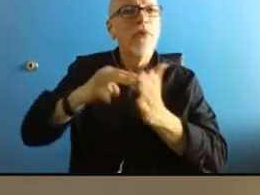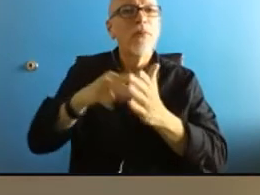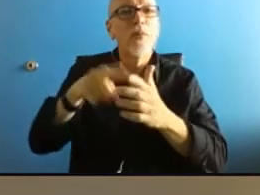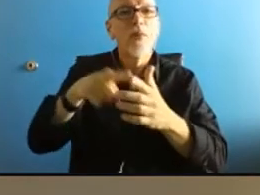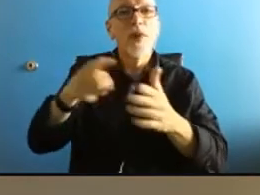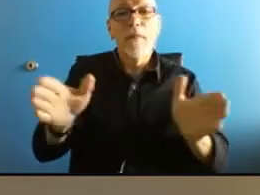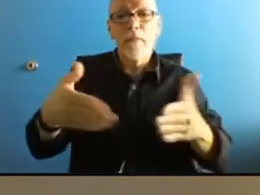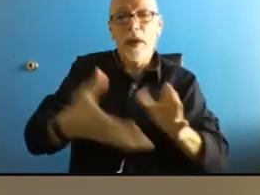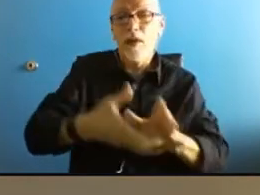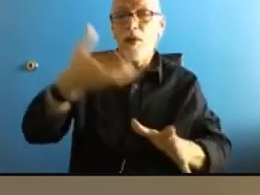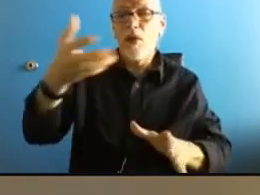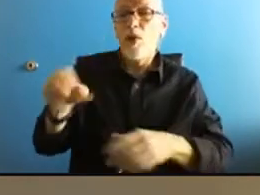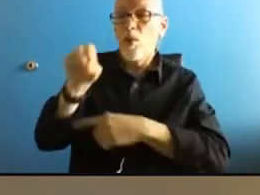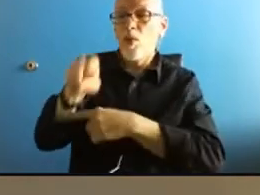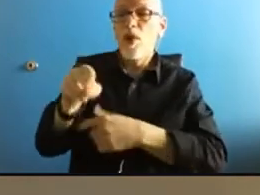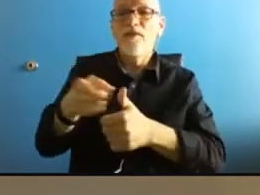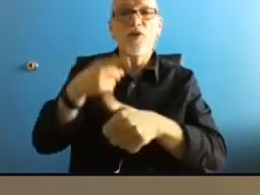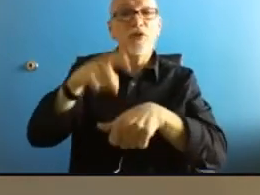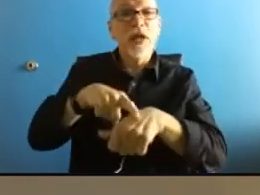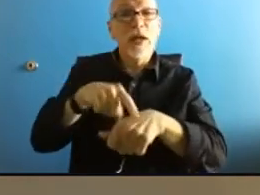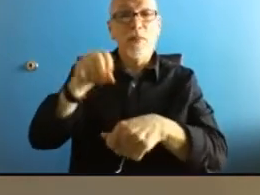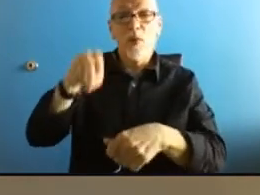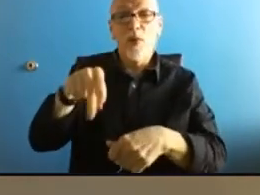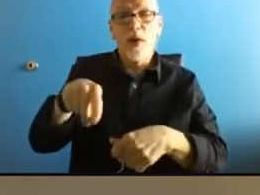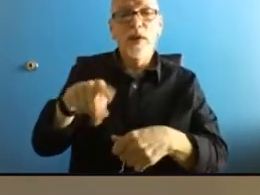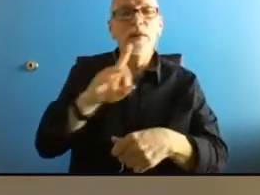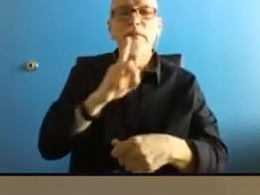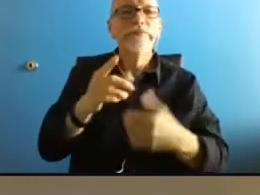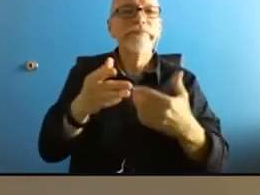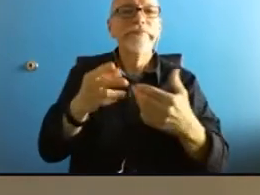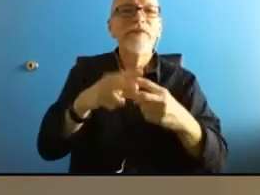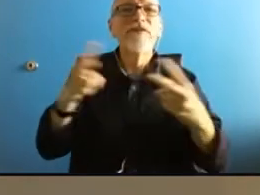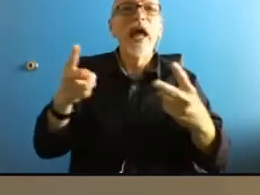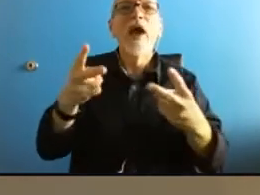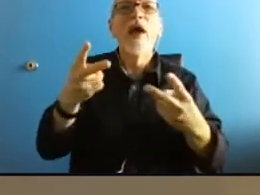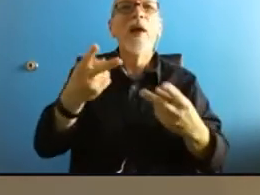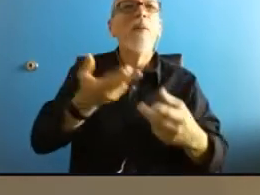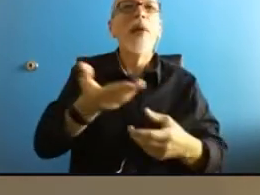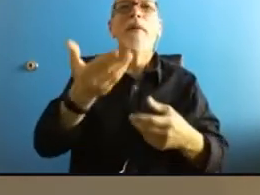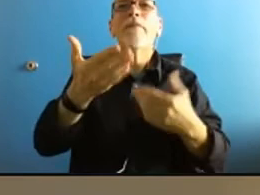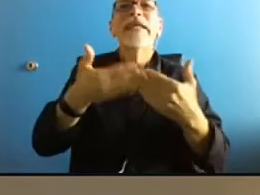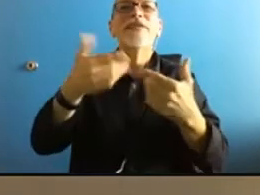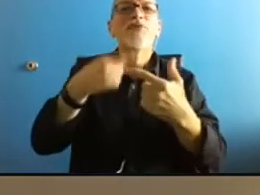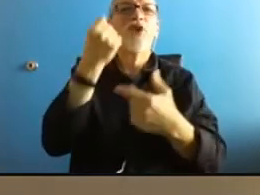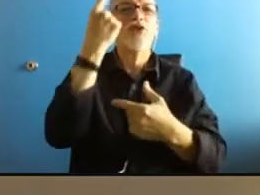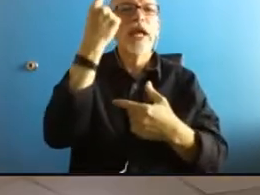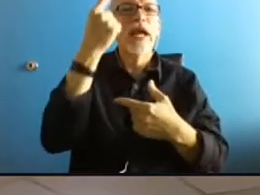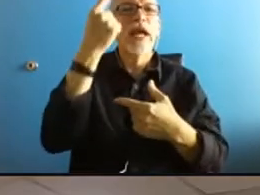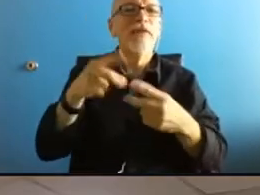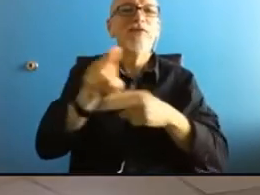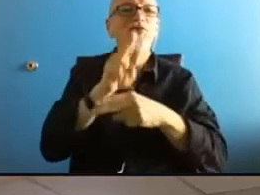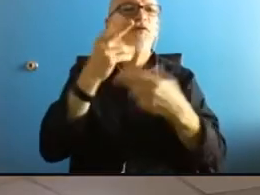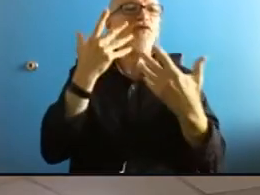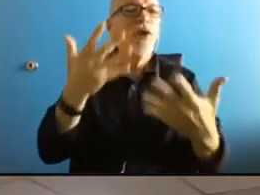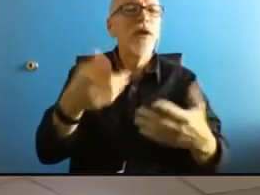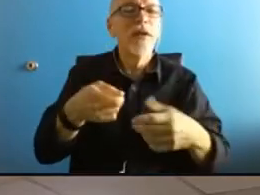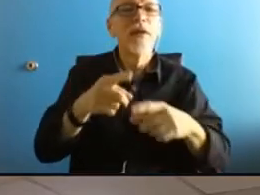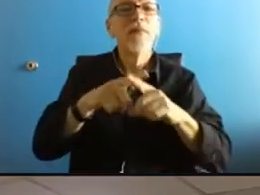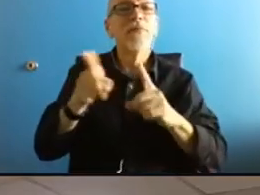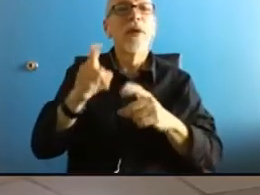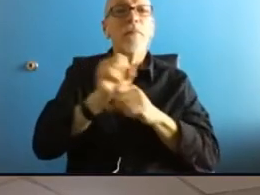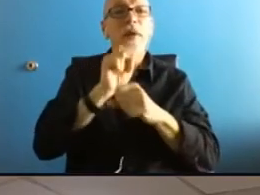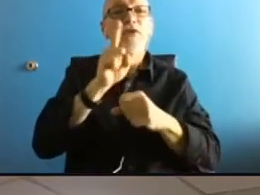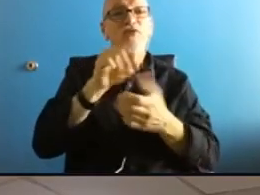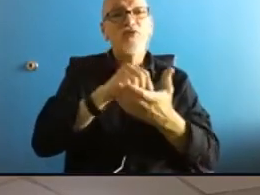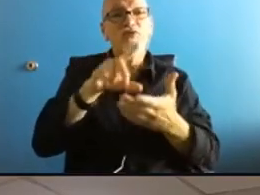turn it on for the very first time, it's extremely welcoming and easy to understand. but for making sure students are all on the same page and